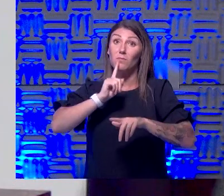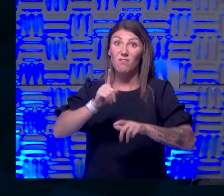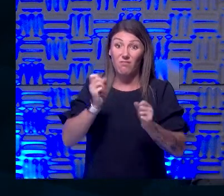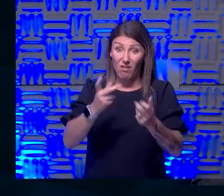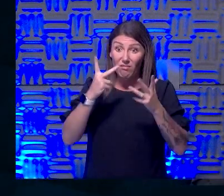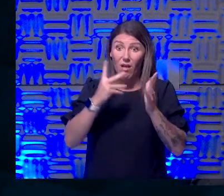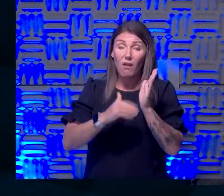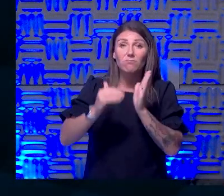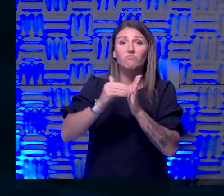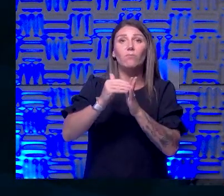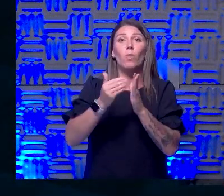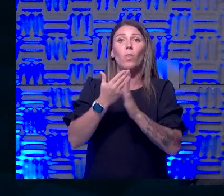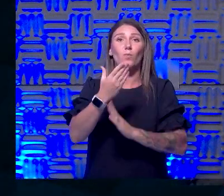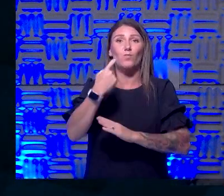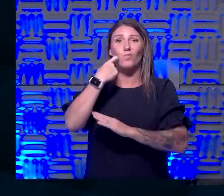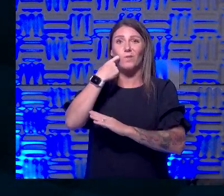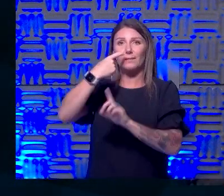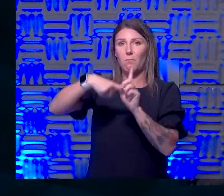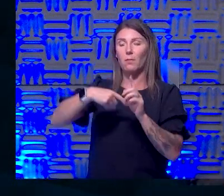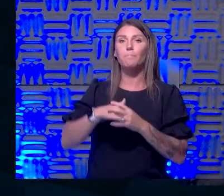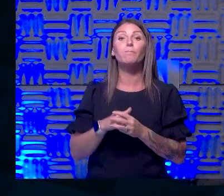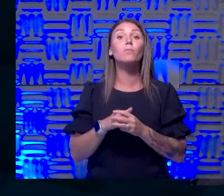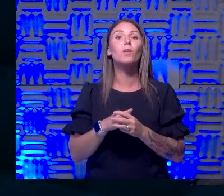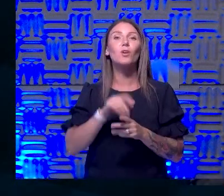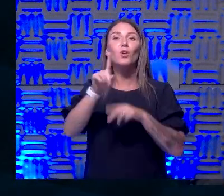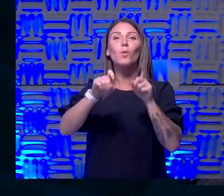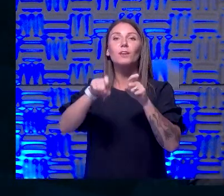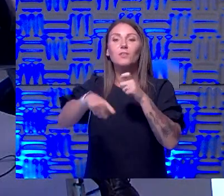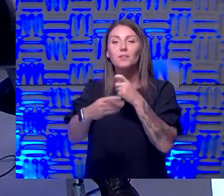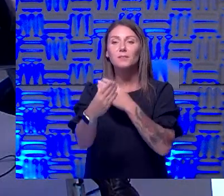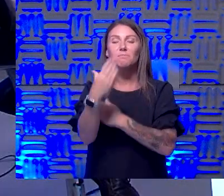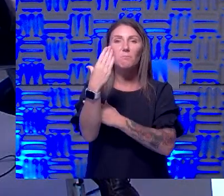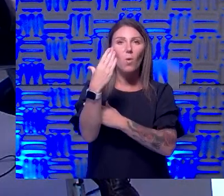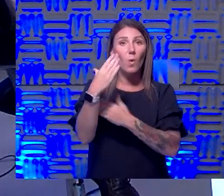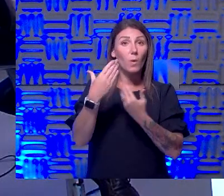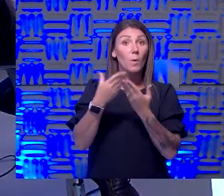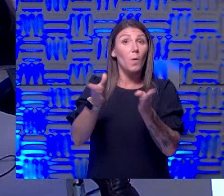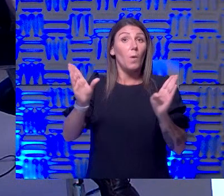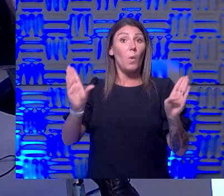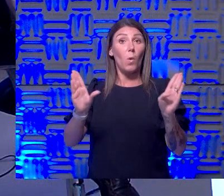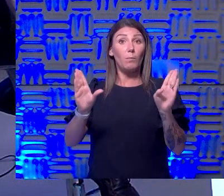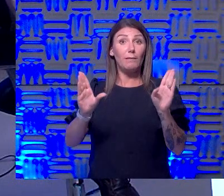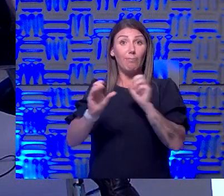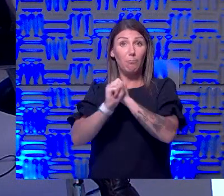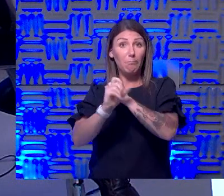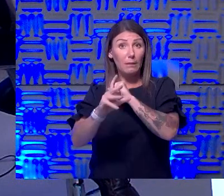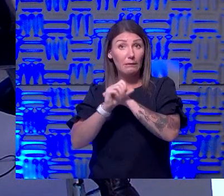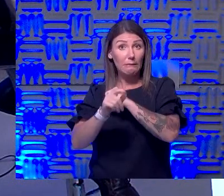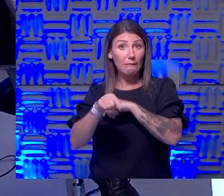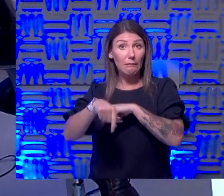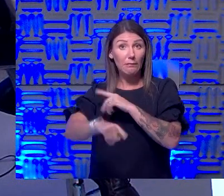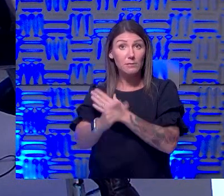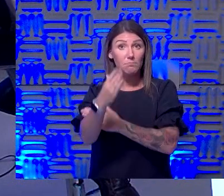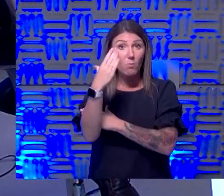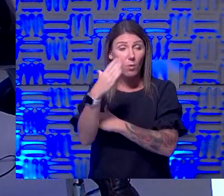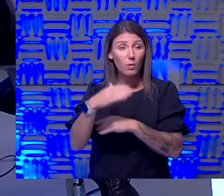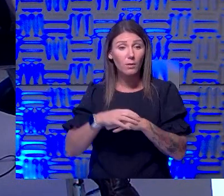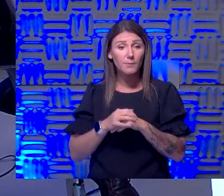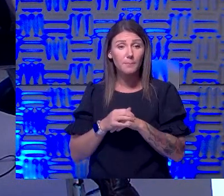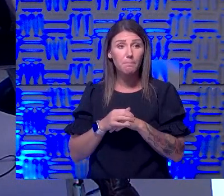months. We want to get to some questions this morning. I want to open it up to the media. Any questions from media this morning?